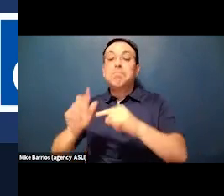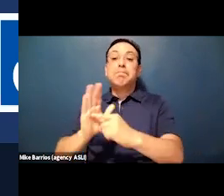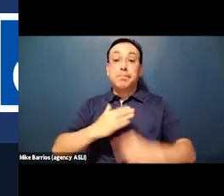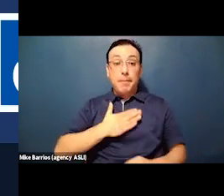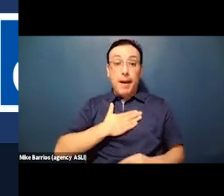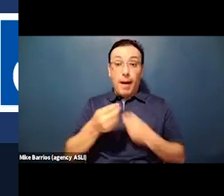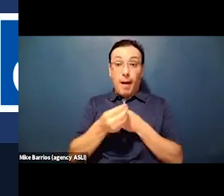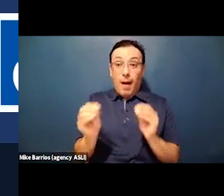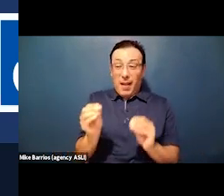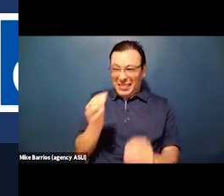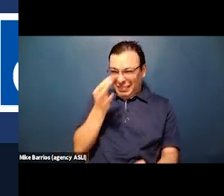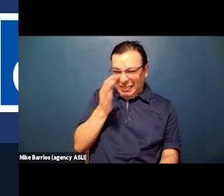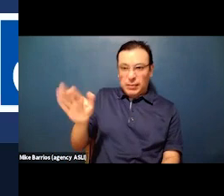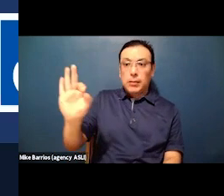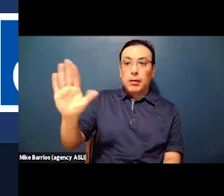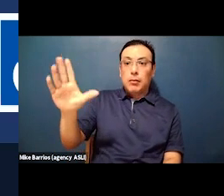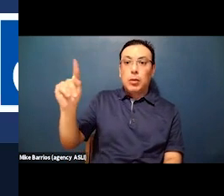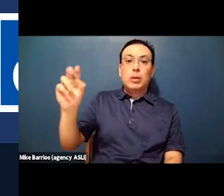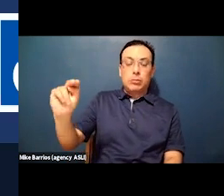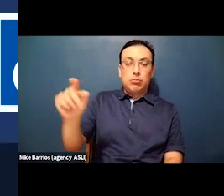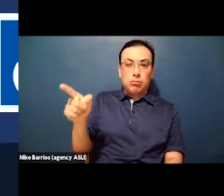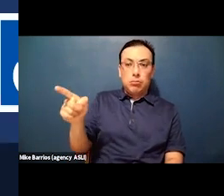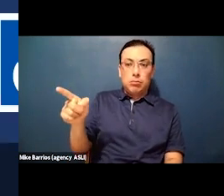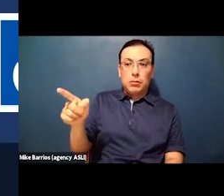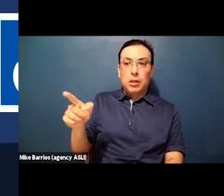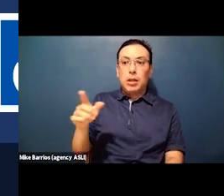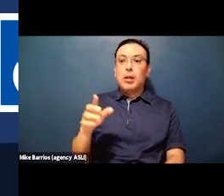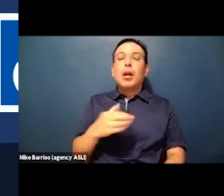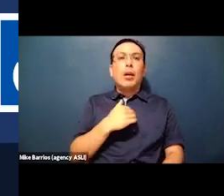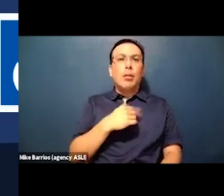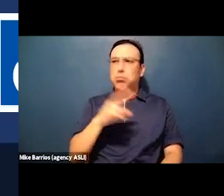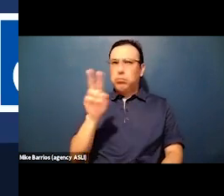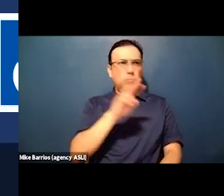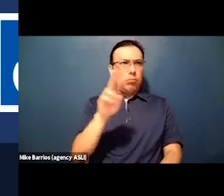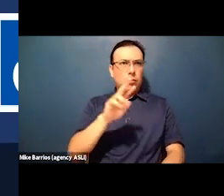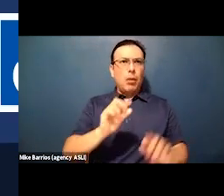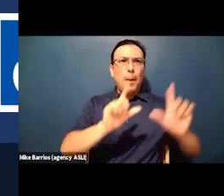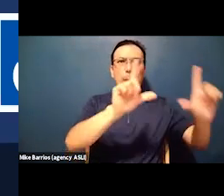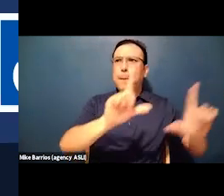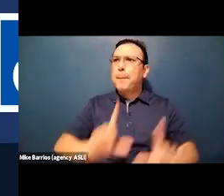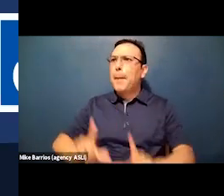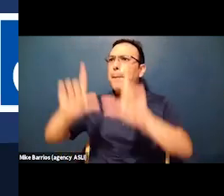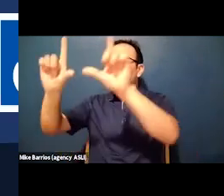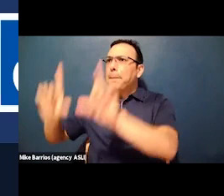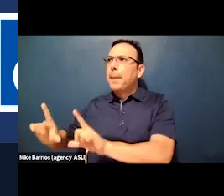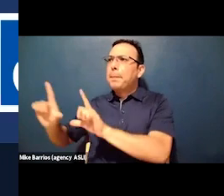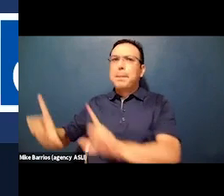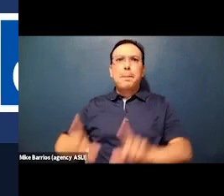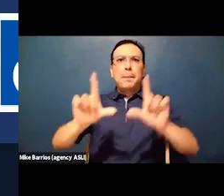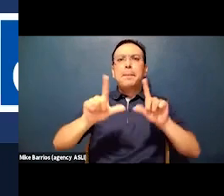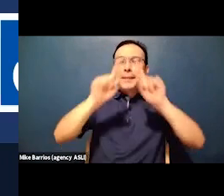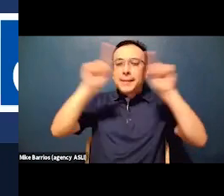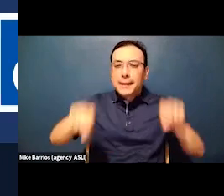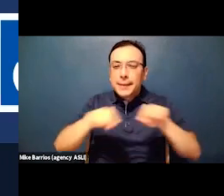you take a stroll through the station, you notice, all these different signs now that